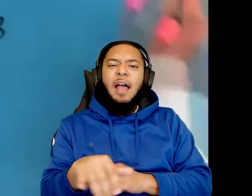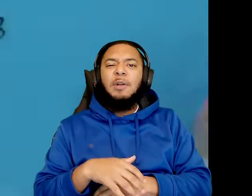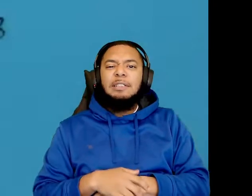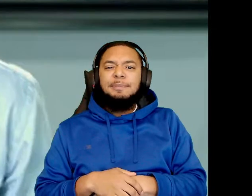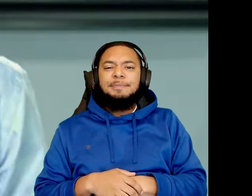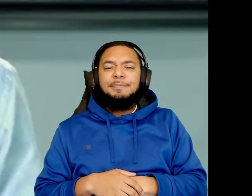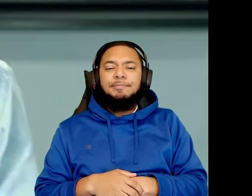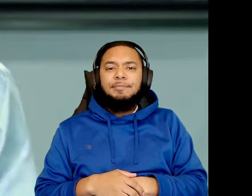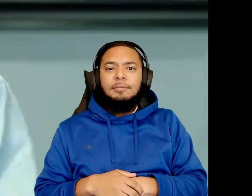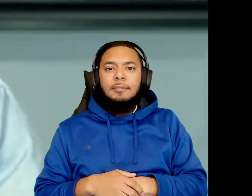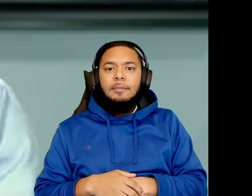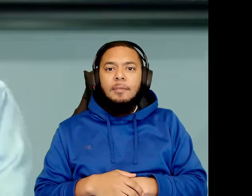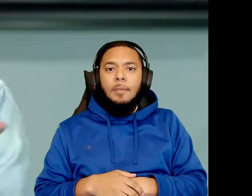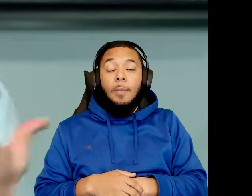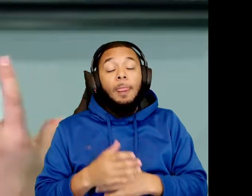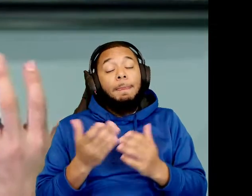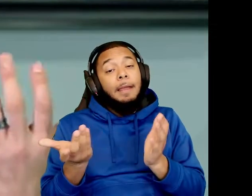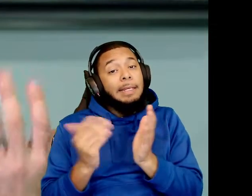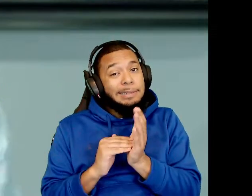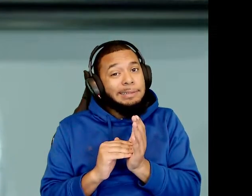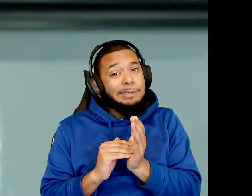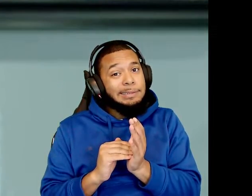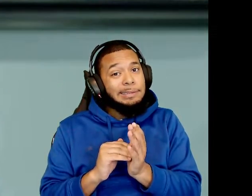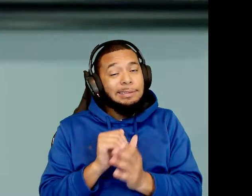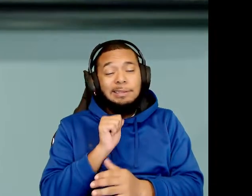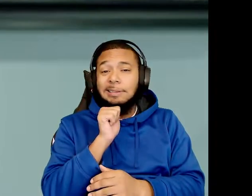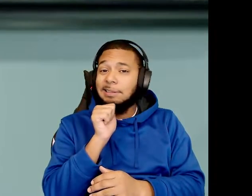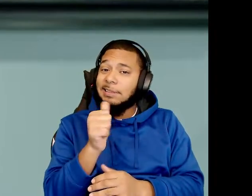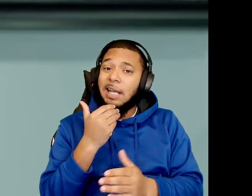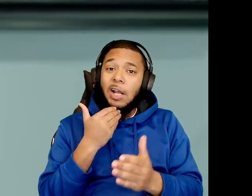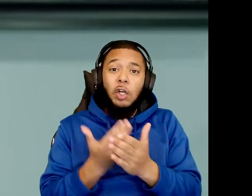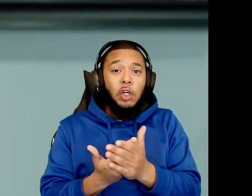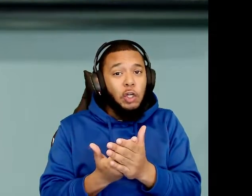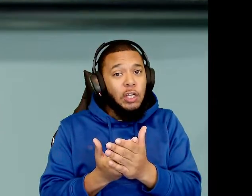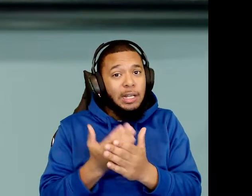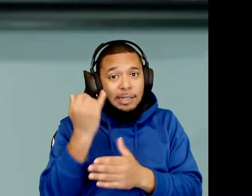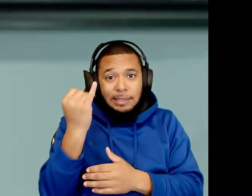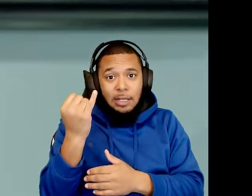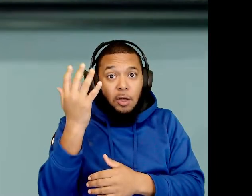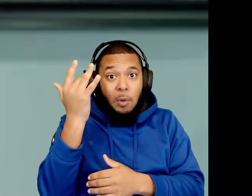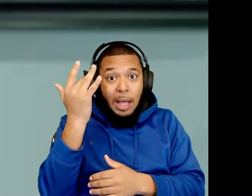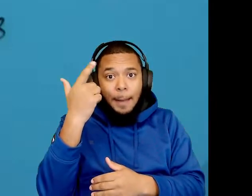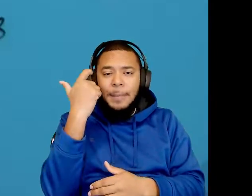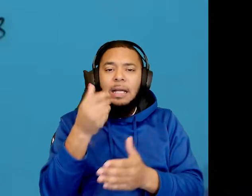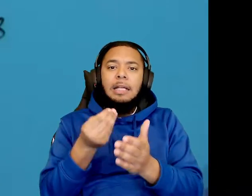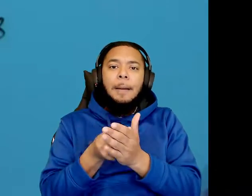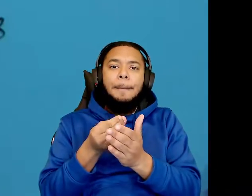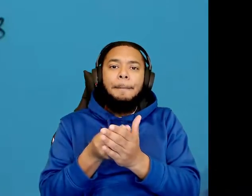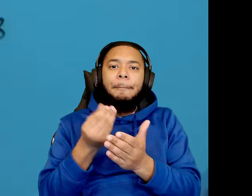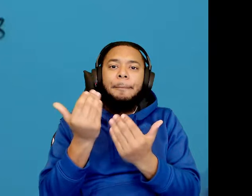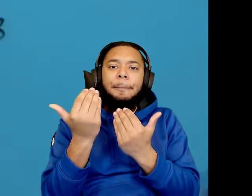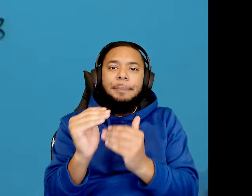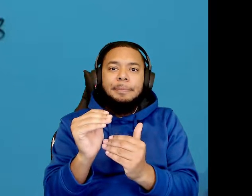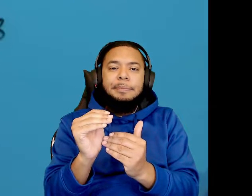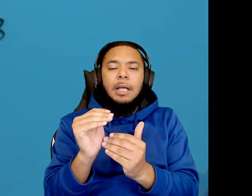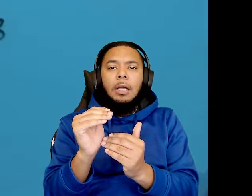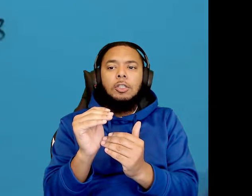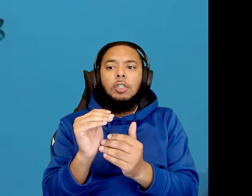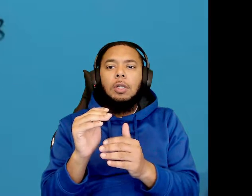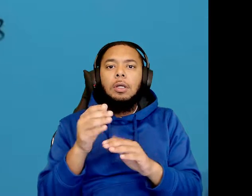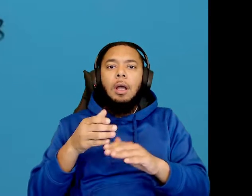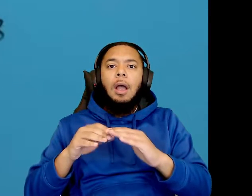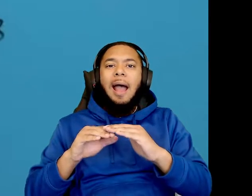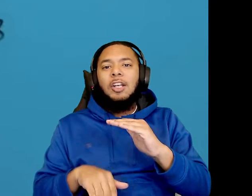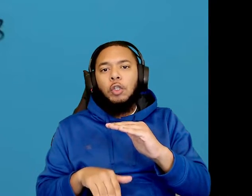May. Well, again, that's not really a great idea because you're going to be under budgeting. Like electricity